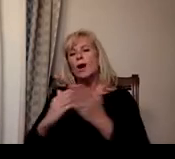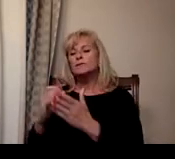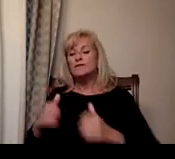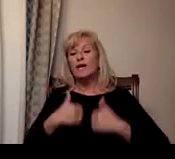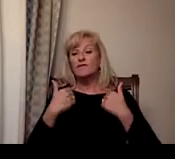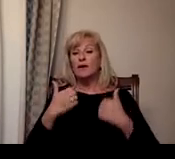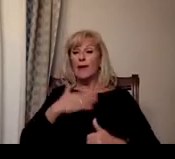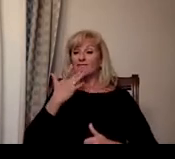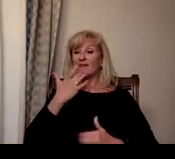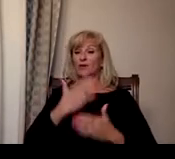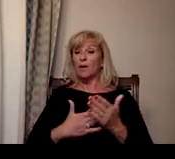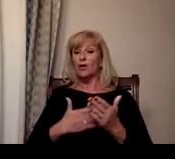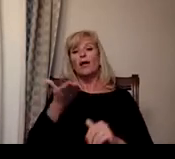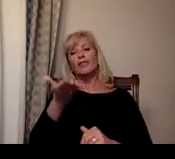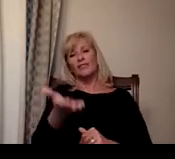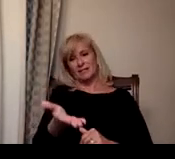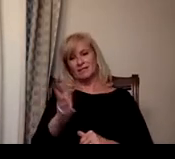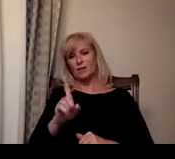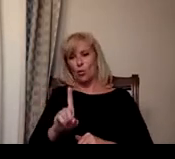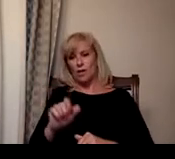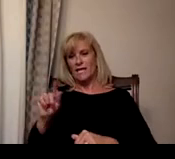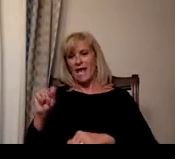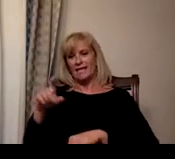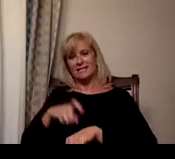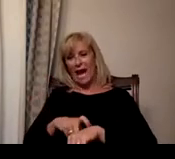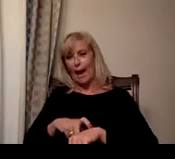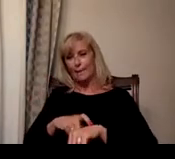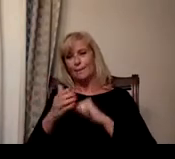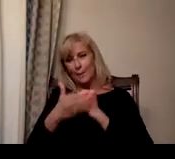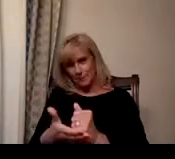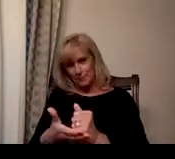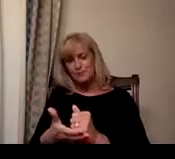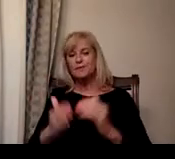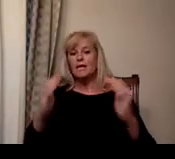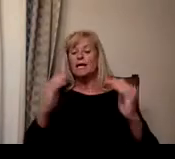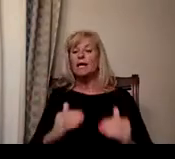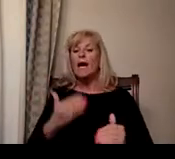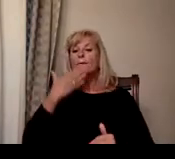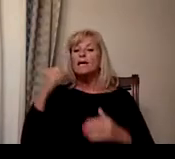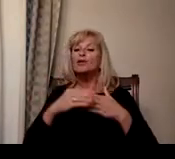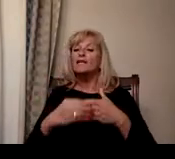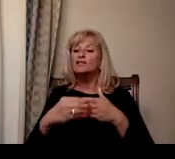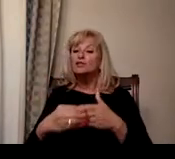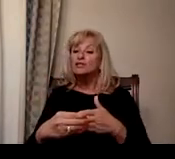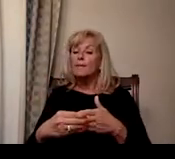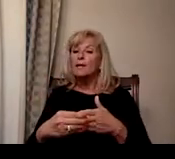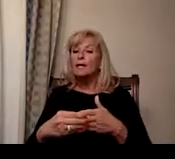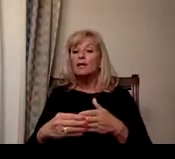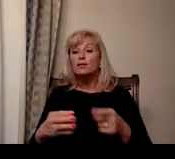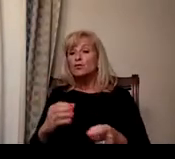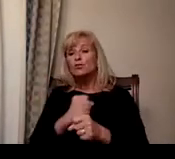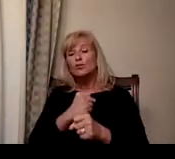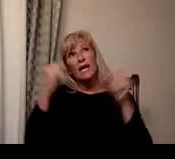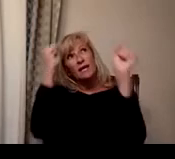favorite part, which is really exciting. So let's go on to better leadership, because to create this kind of a